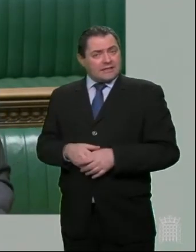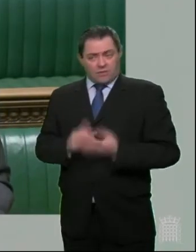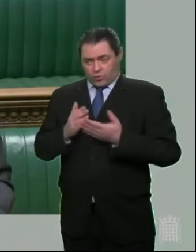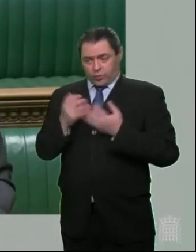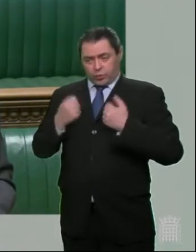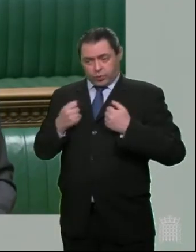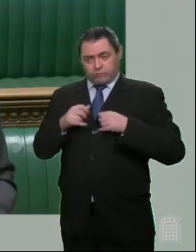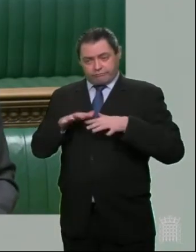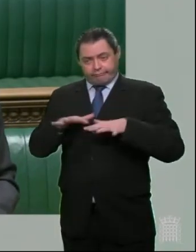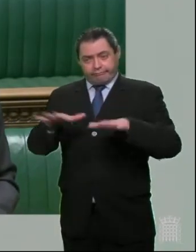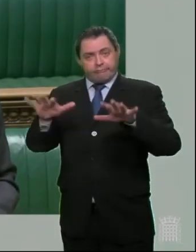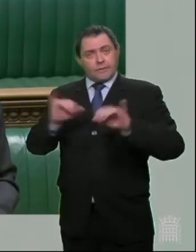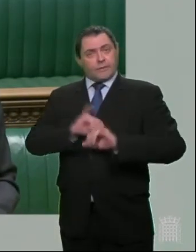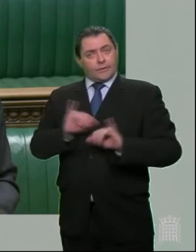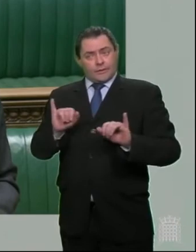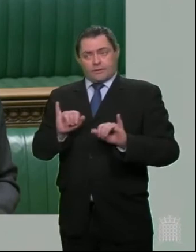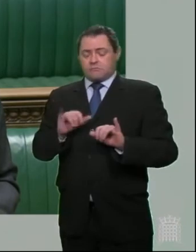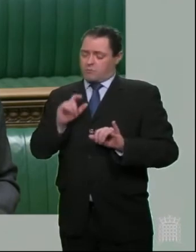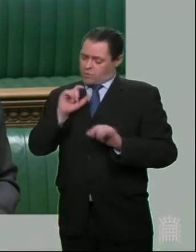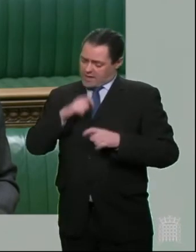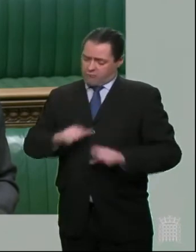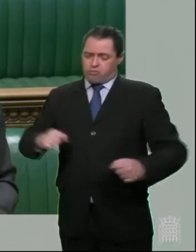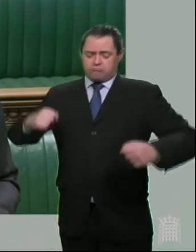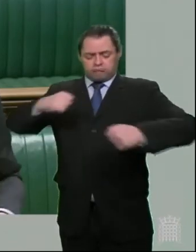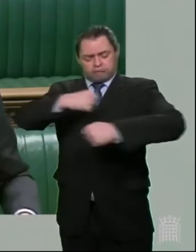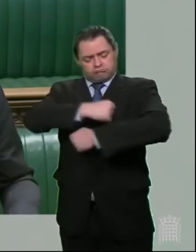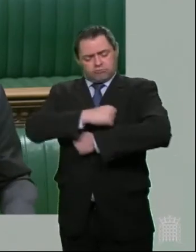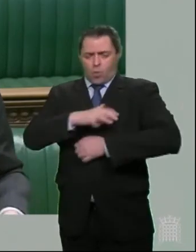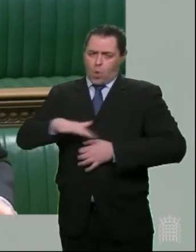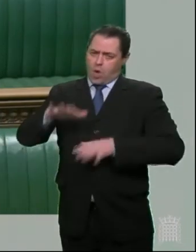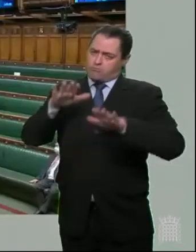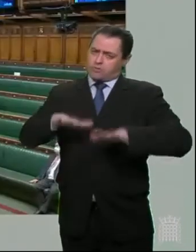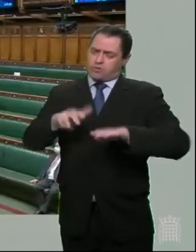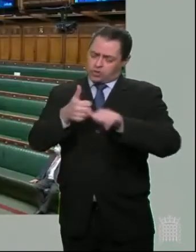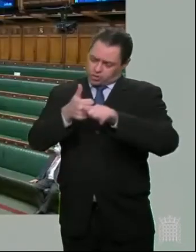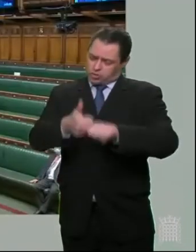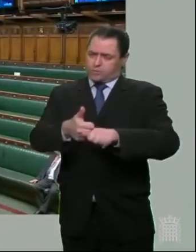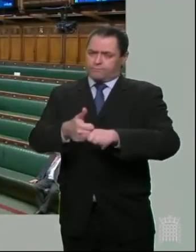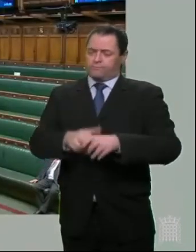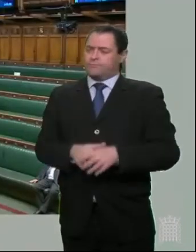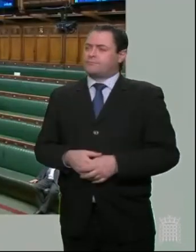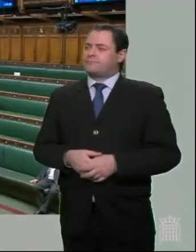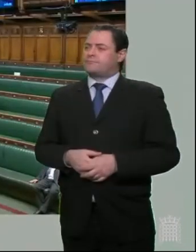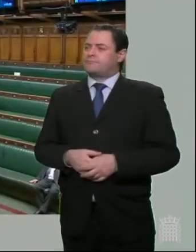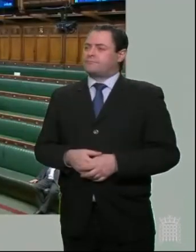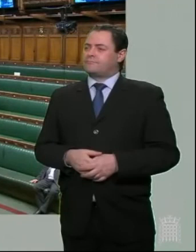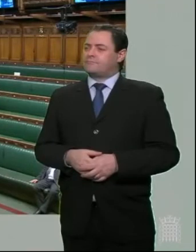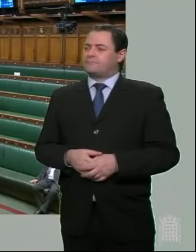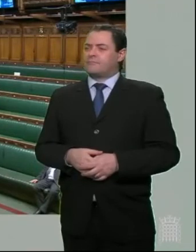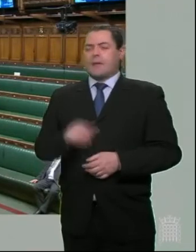And as I say, we will continue to put our arms around the British people for the duration of the crisis. To Peterborough with Paul Bristow. Paul